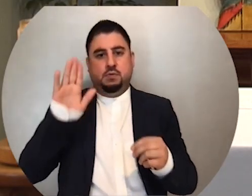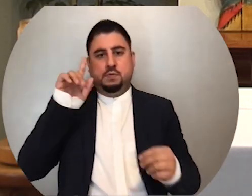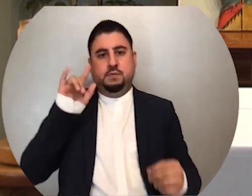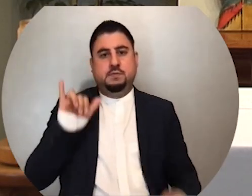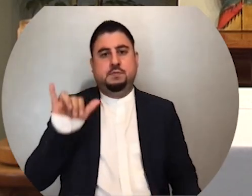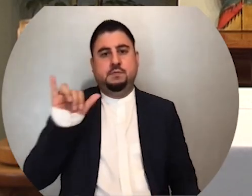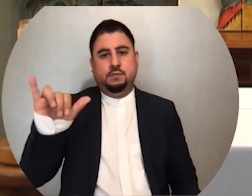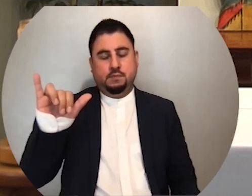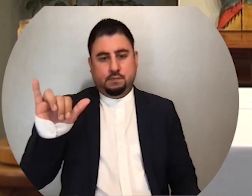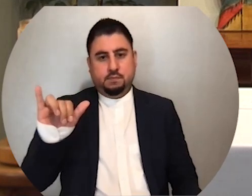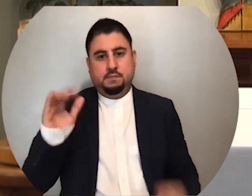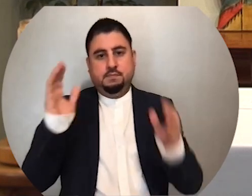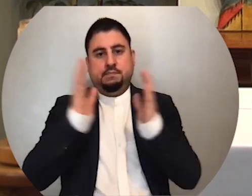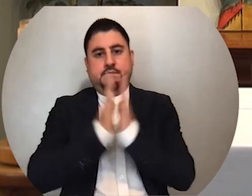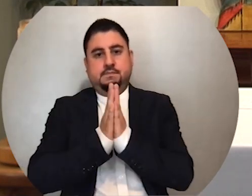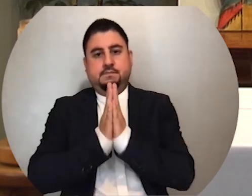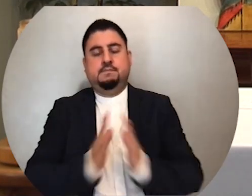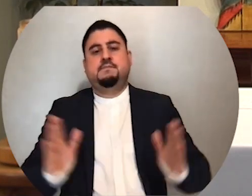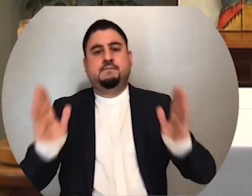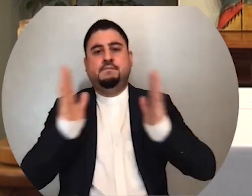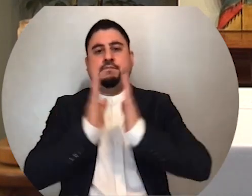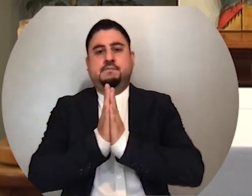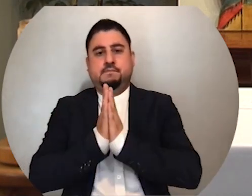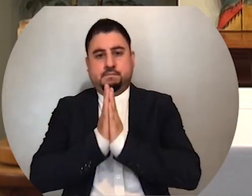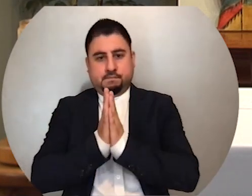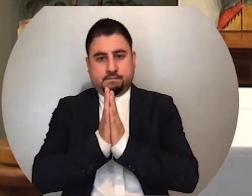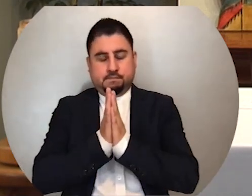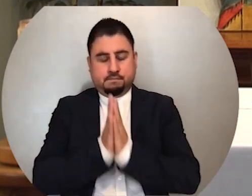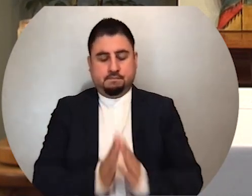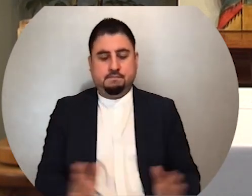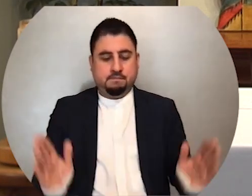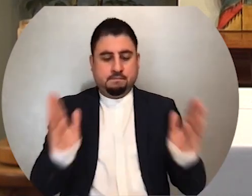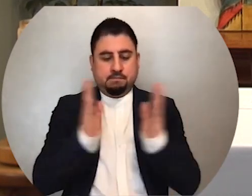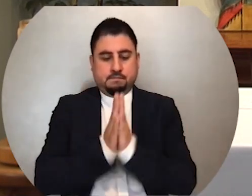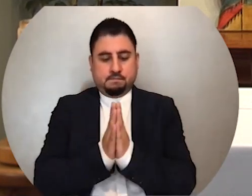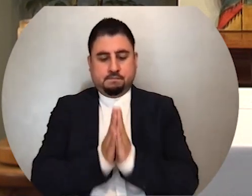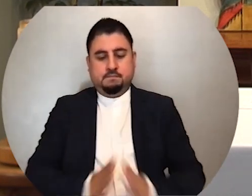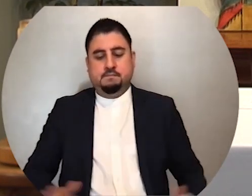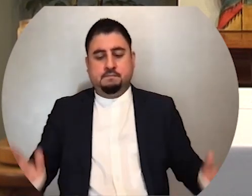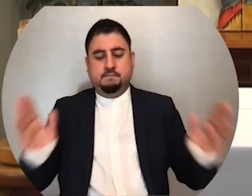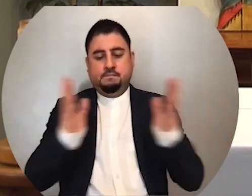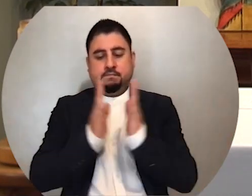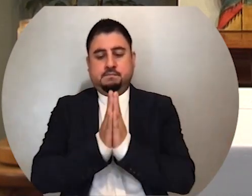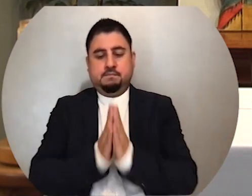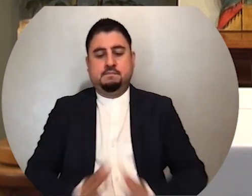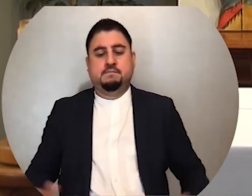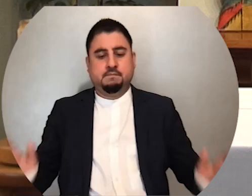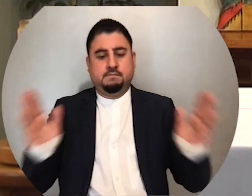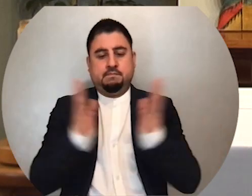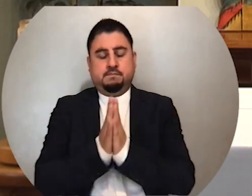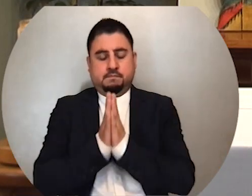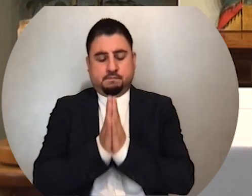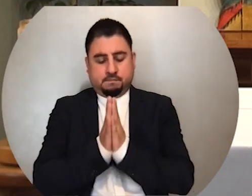and ever. Amen, amen, amen. Amen,